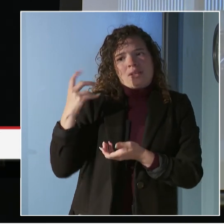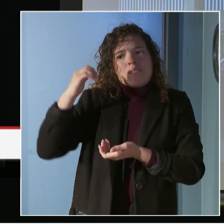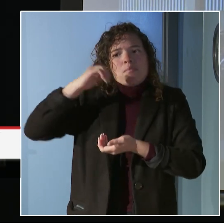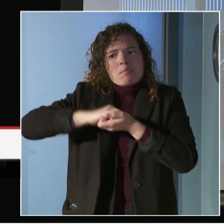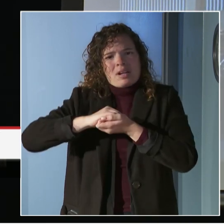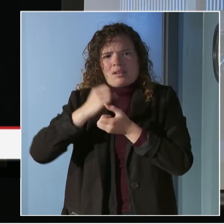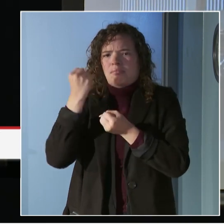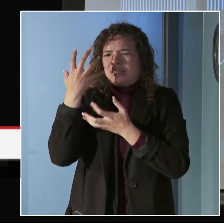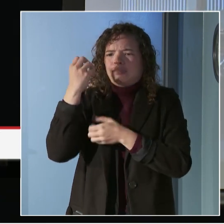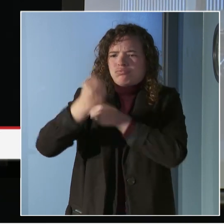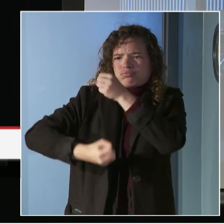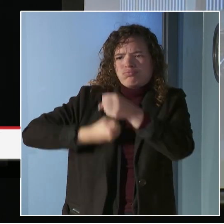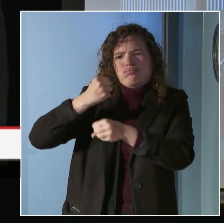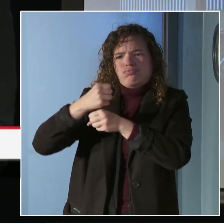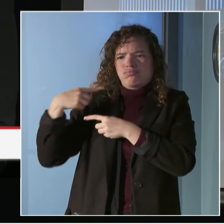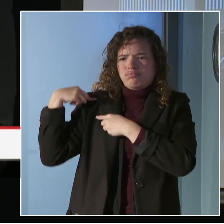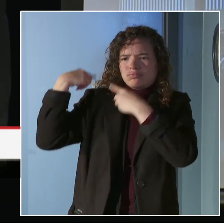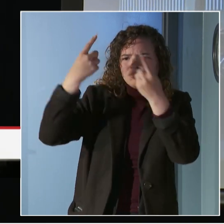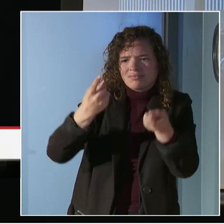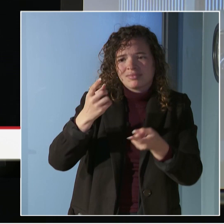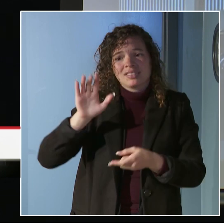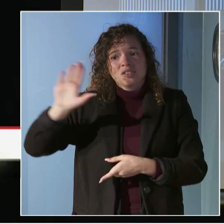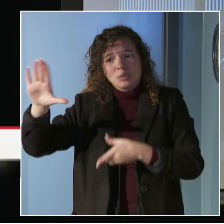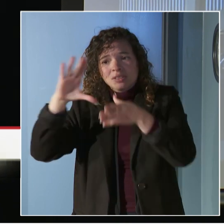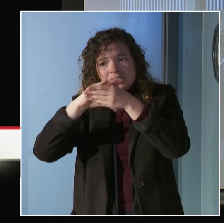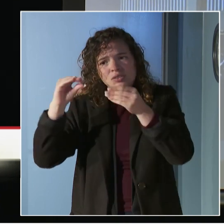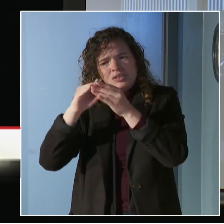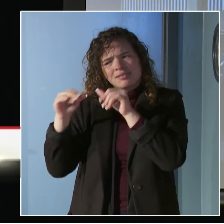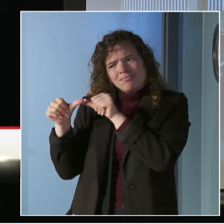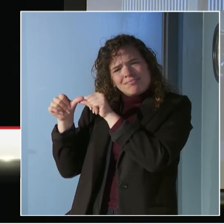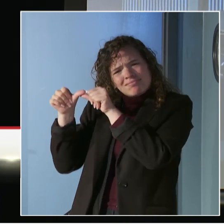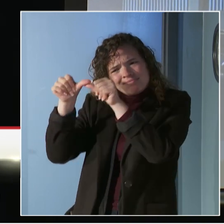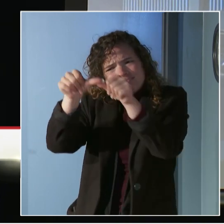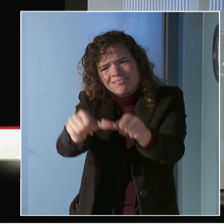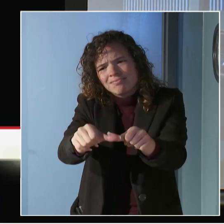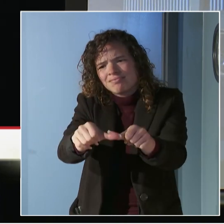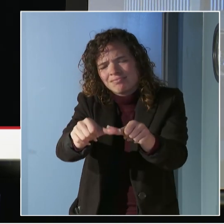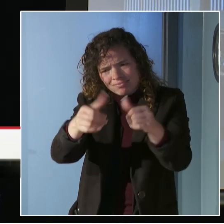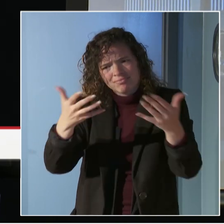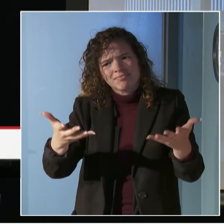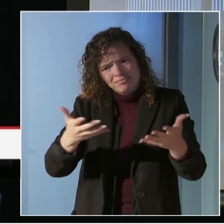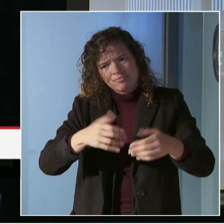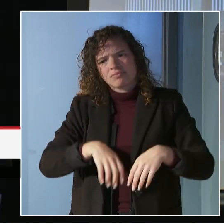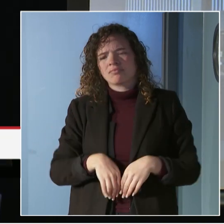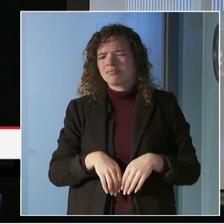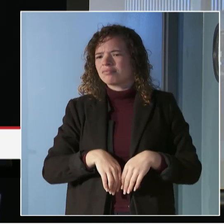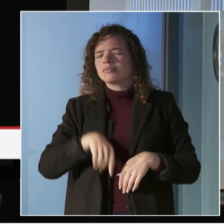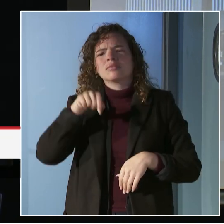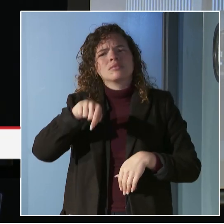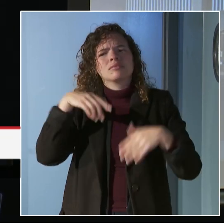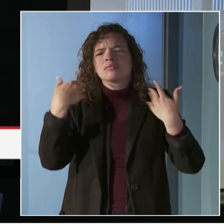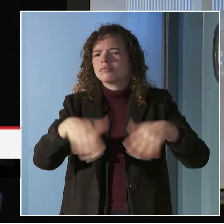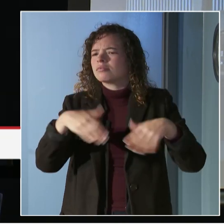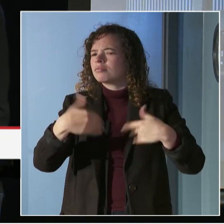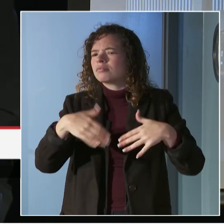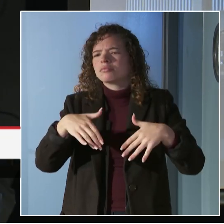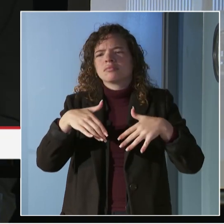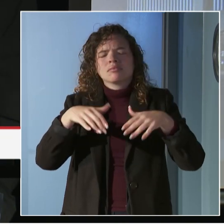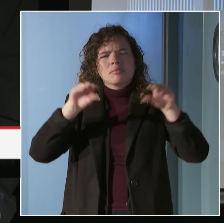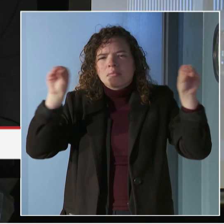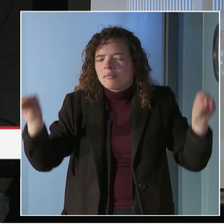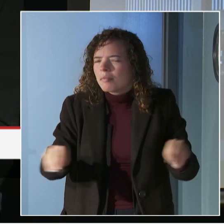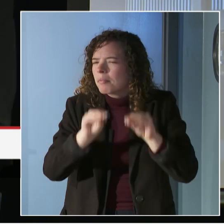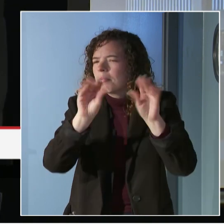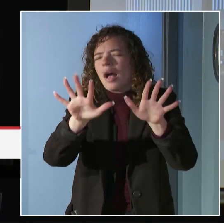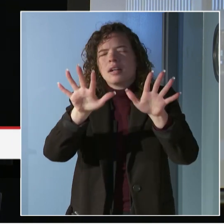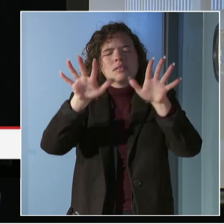the story you just started, I would have to call it divine providence in action, friends. Jubilee had just launched our